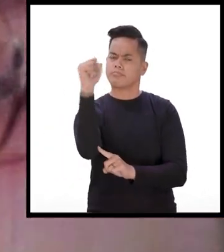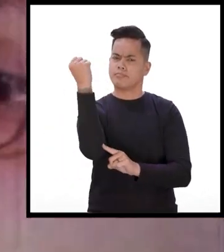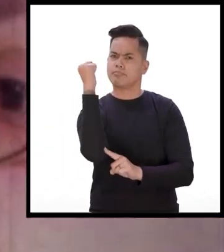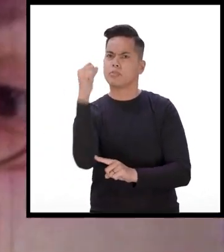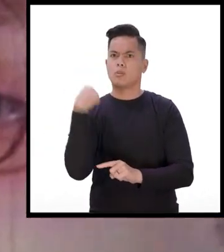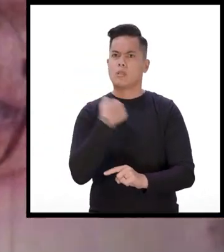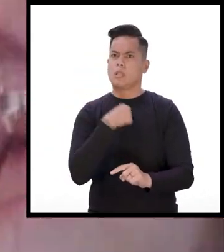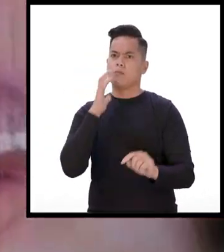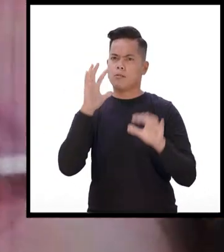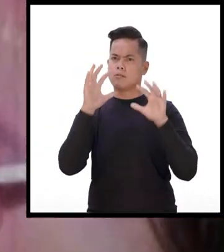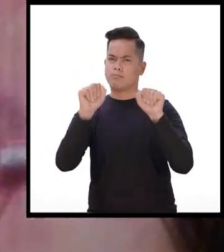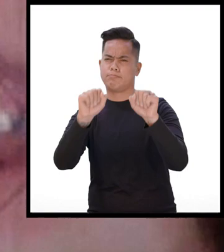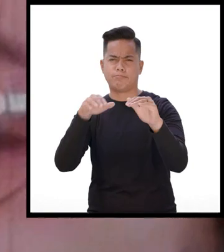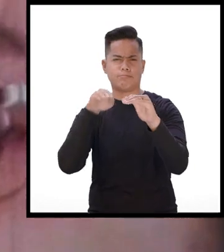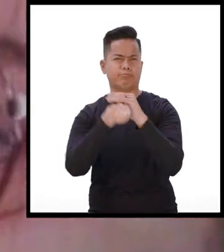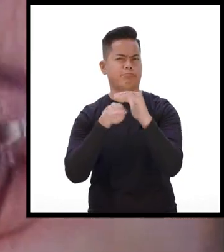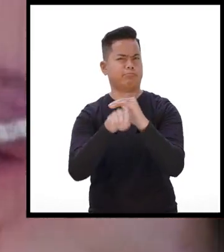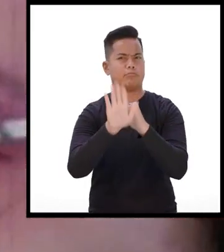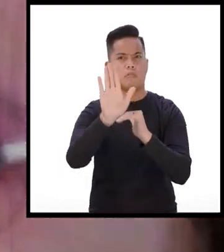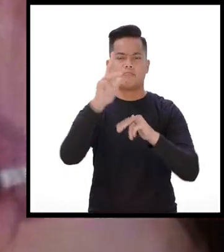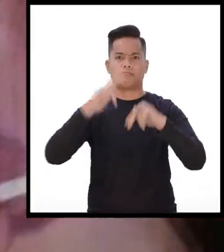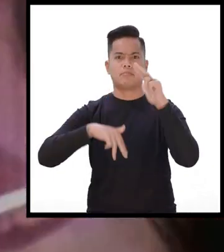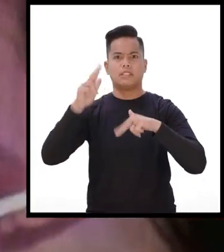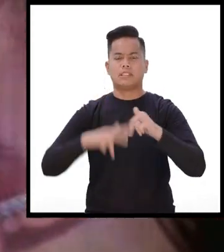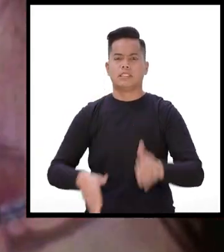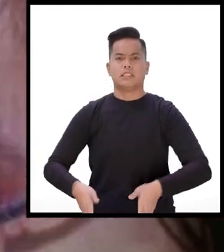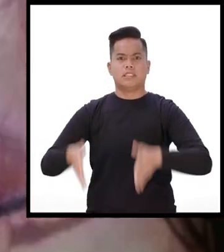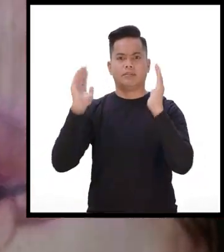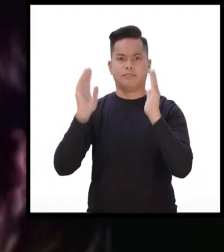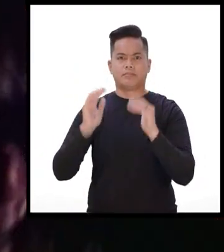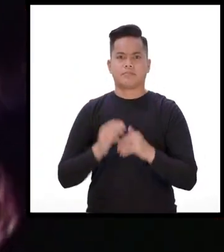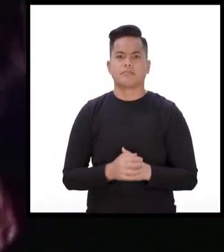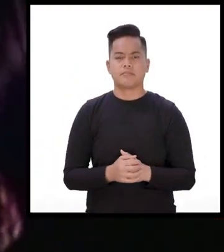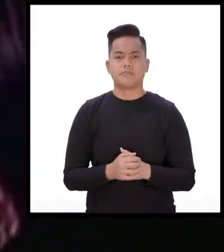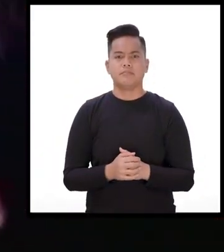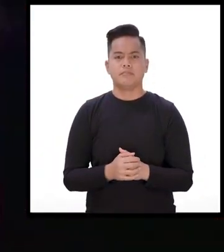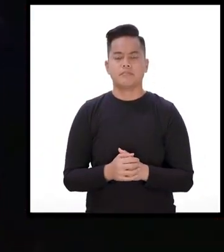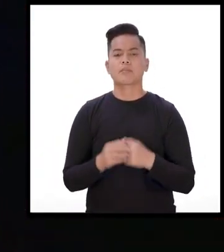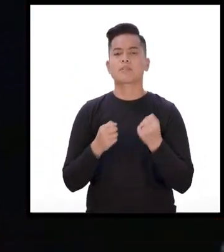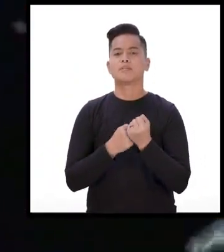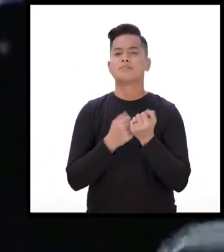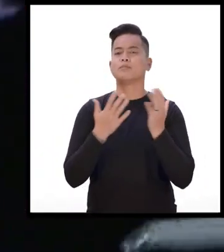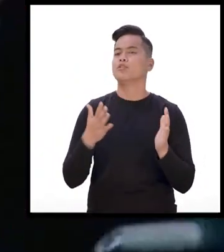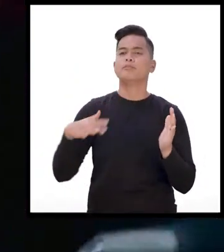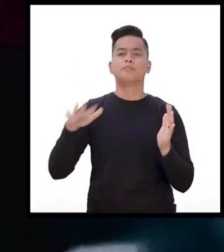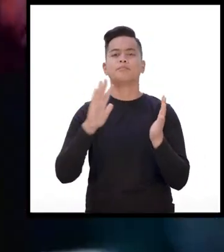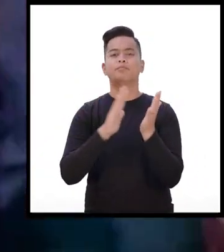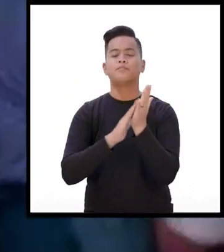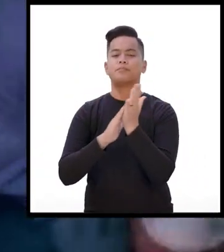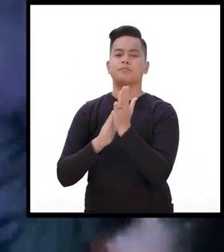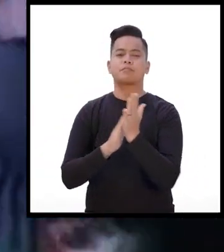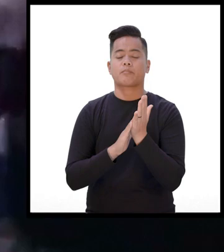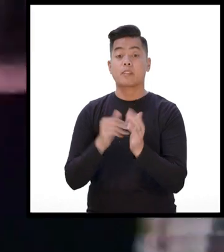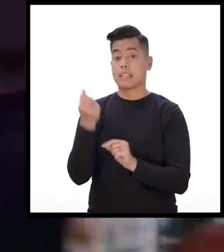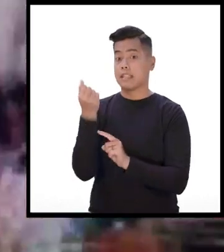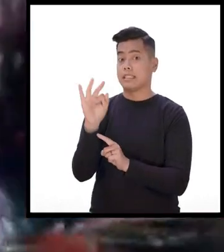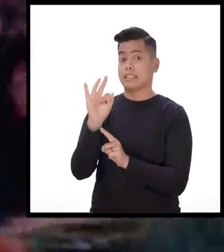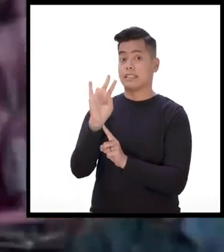continue. It is going to be ignited. There will be more takeovers of buildings. 504 sit-in participant, news